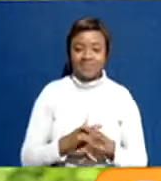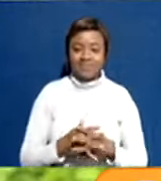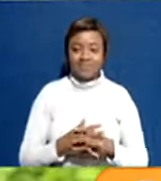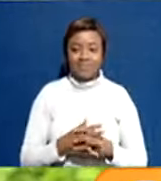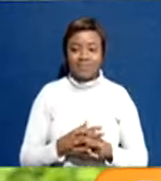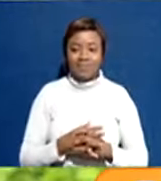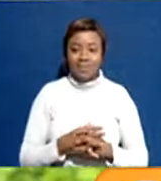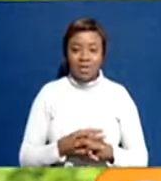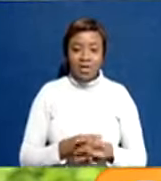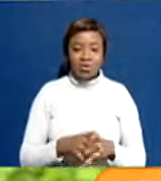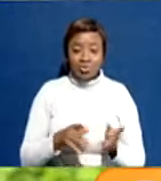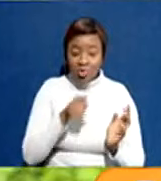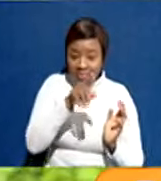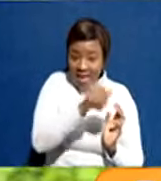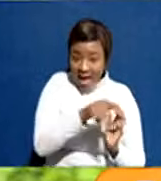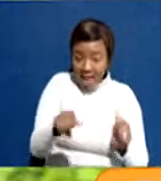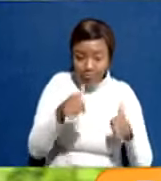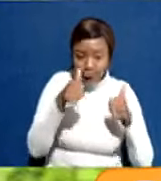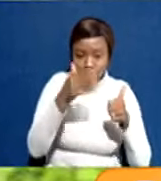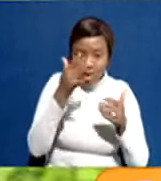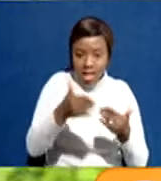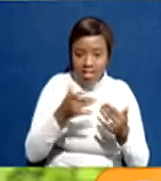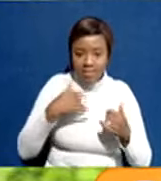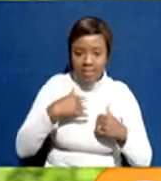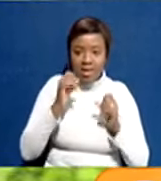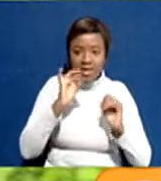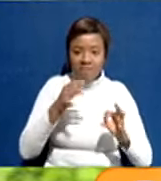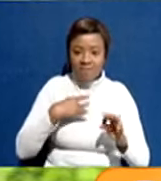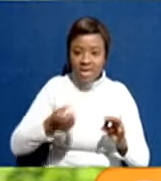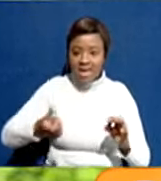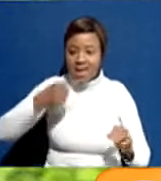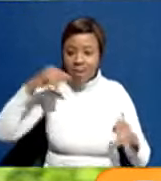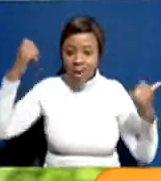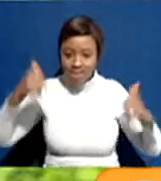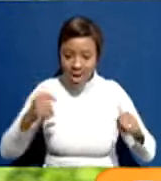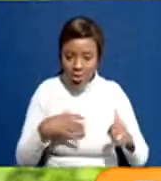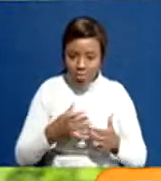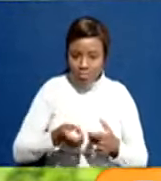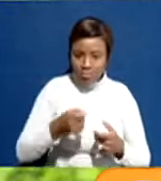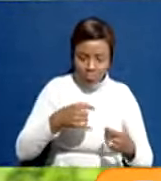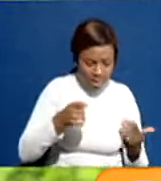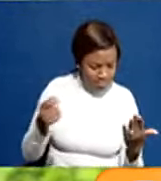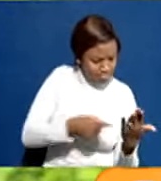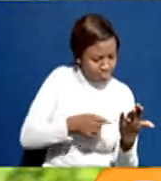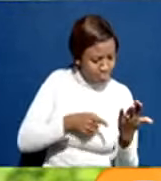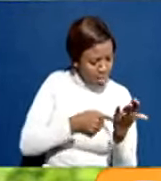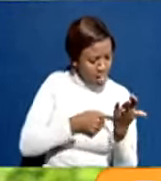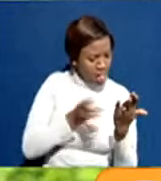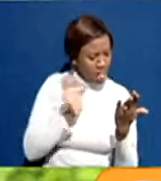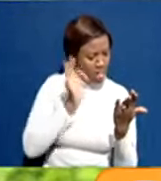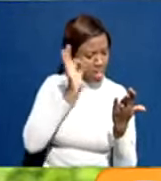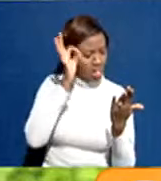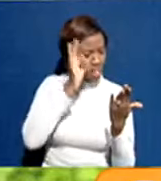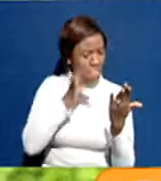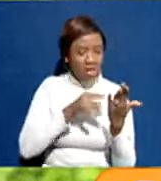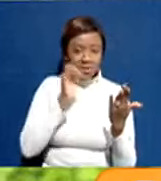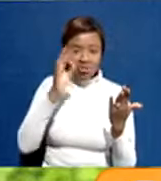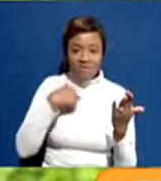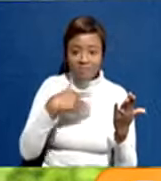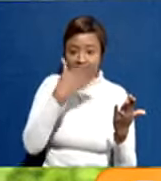kwa sababu hata nikichelewa kidogo, wanatuma message kuniuliza kama nimemeza madawa. Sasa hata kama